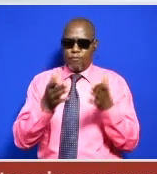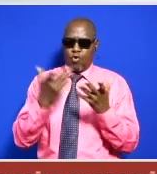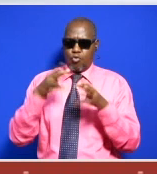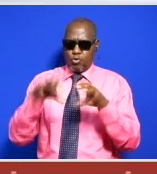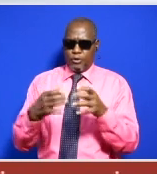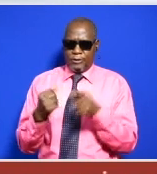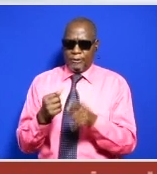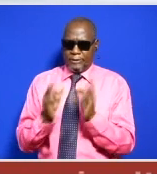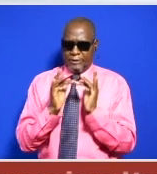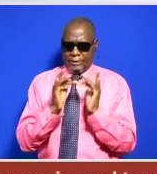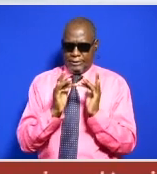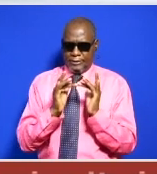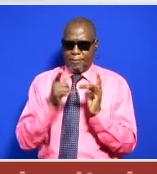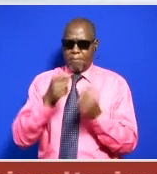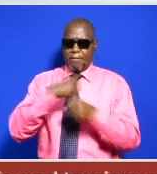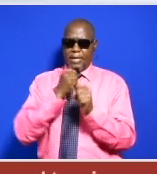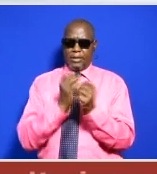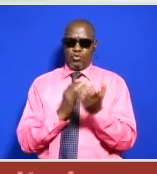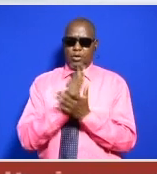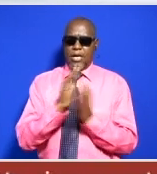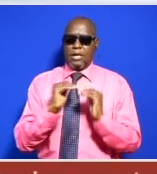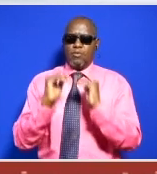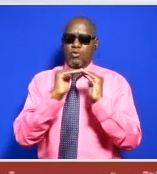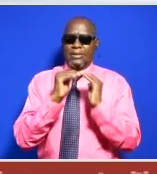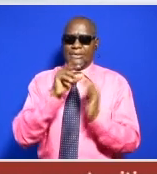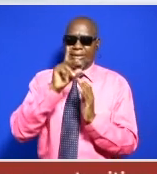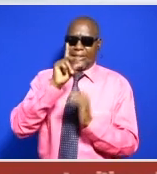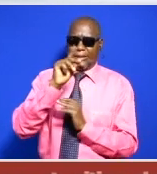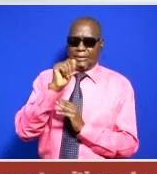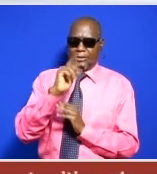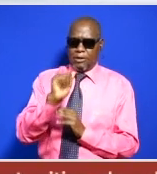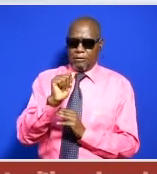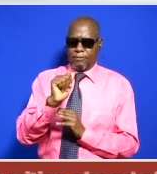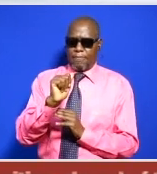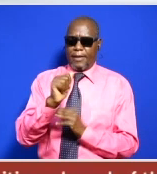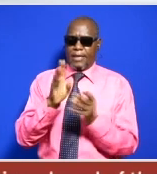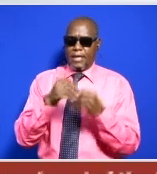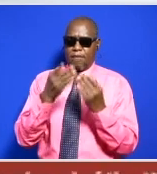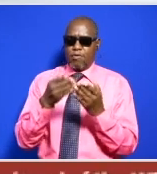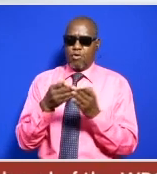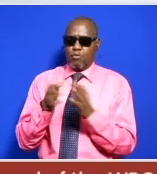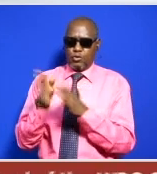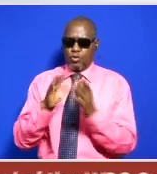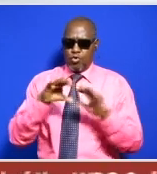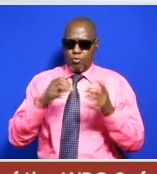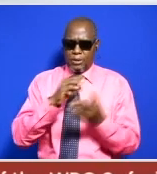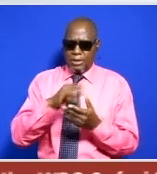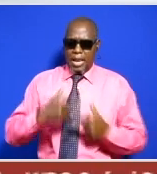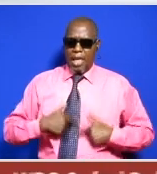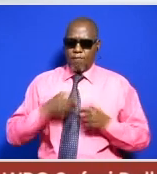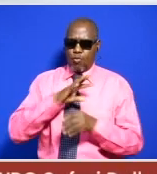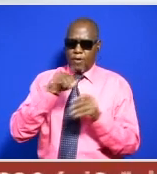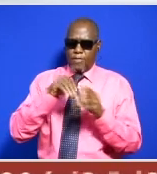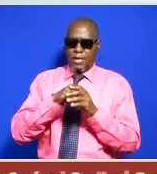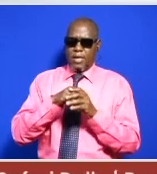is just ensuring that we are democratizing data, giving the opportunity to the communities that live within the